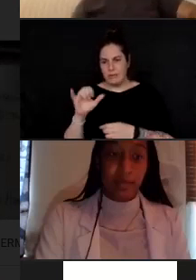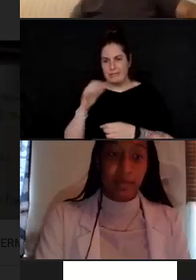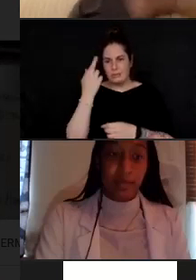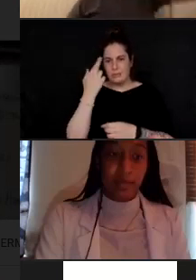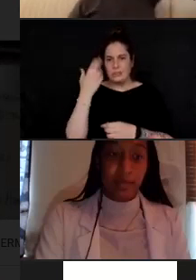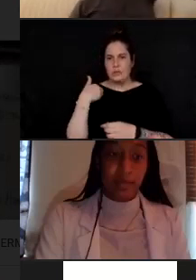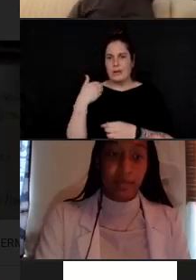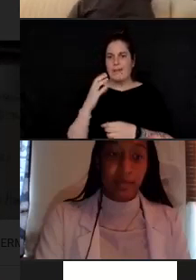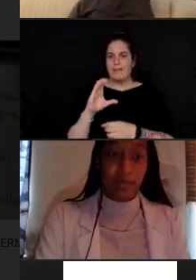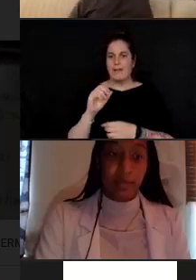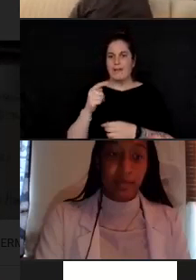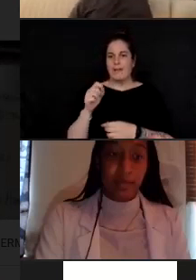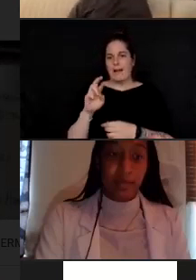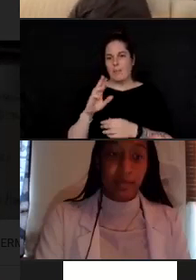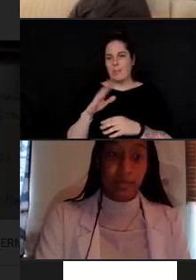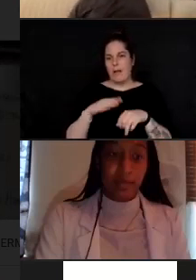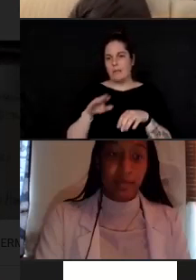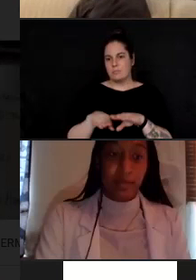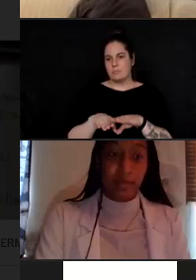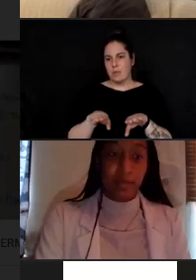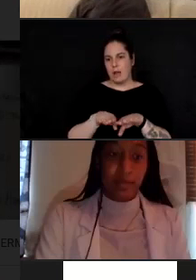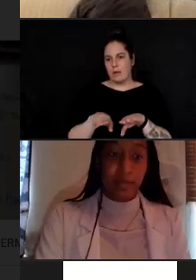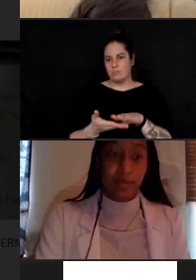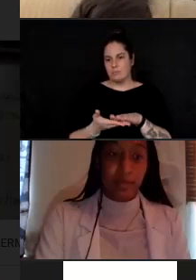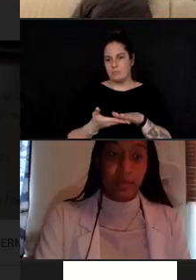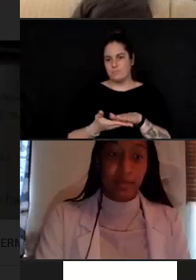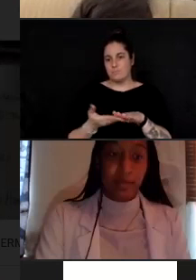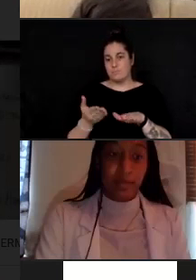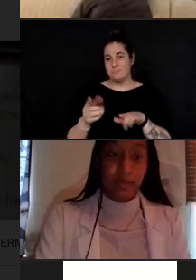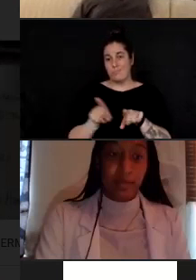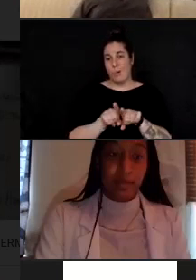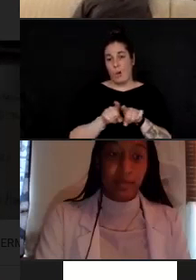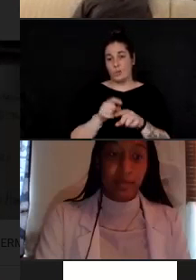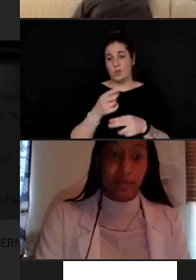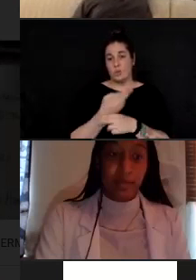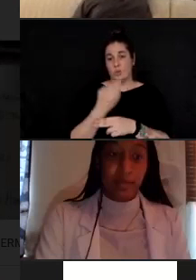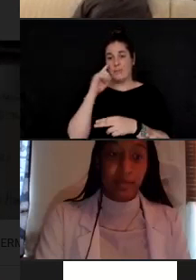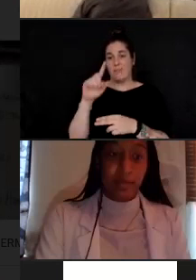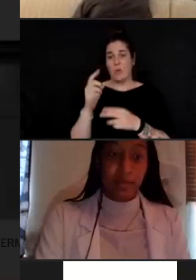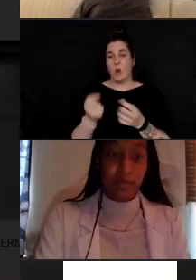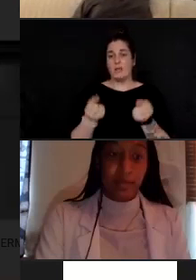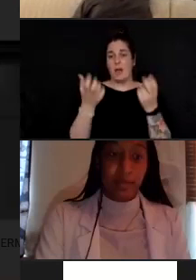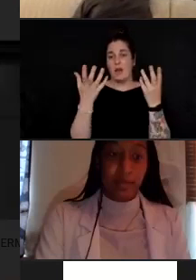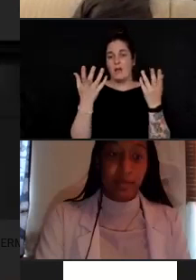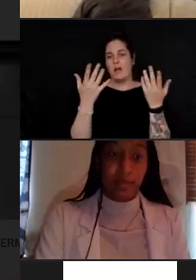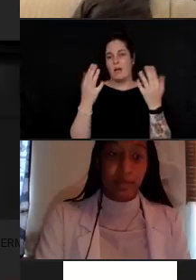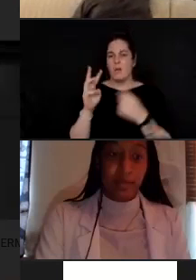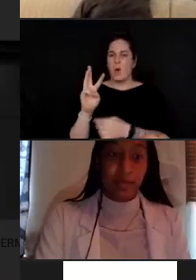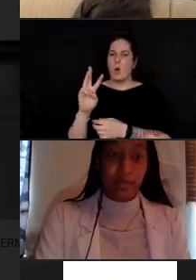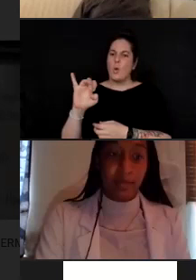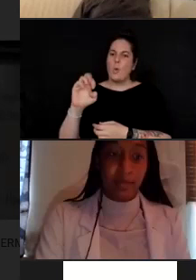pots. Okay. This also explains why it's used in a lot of like wires,